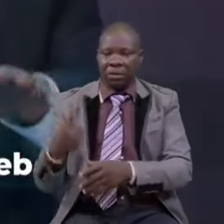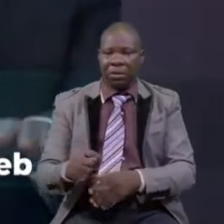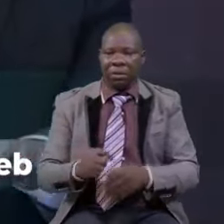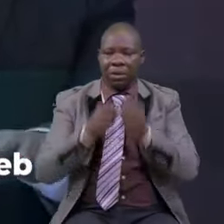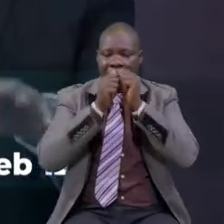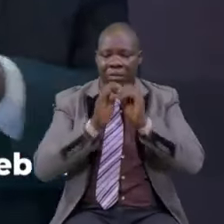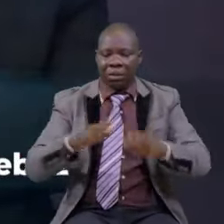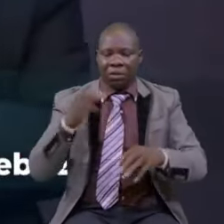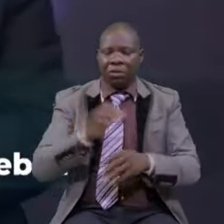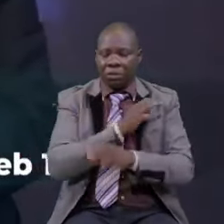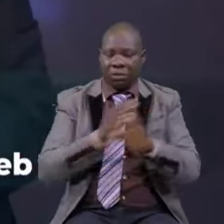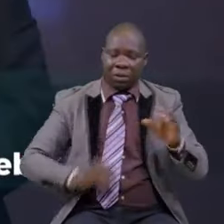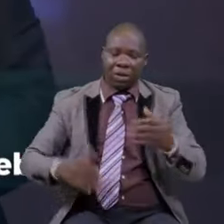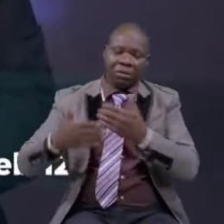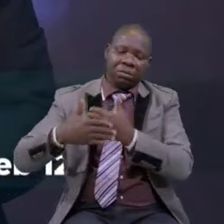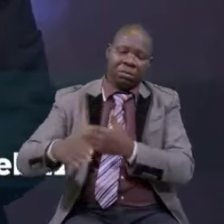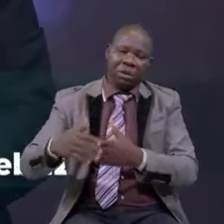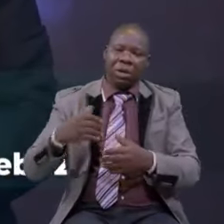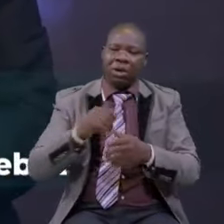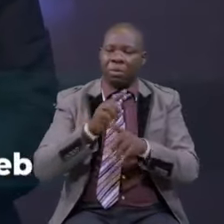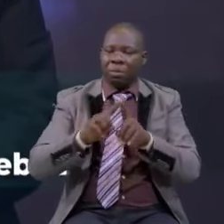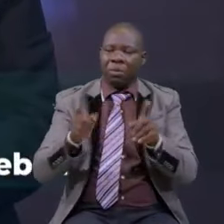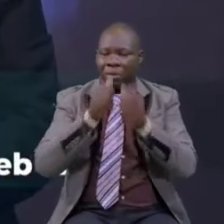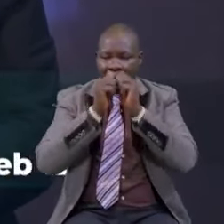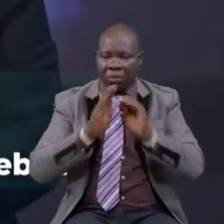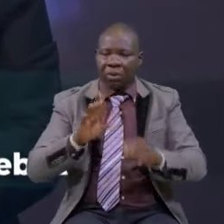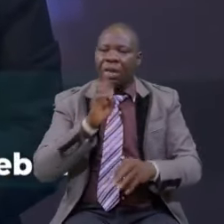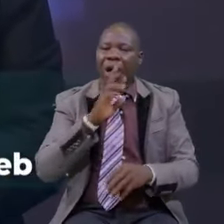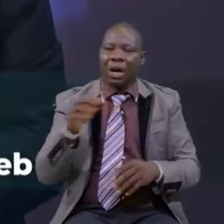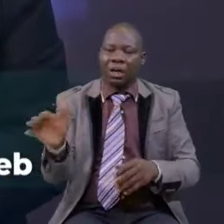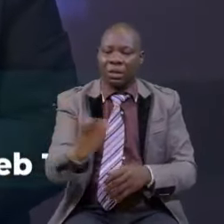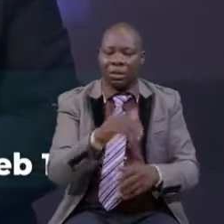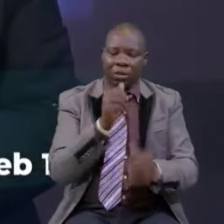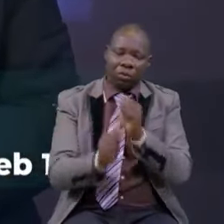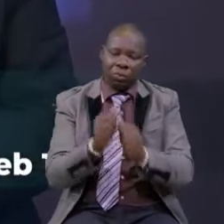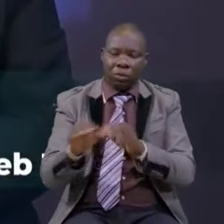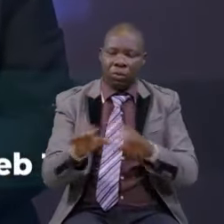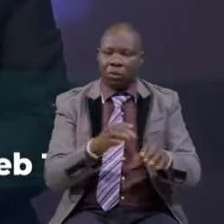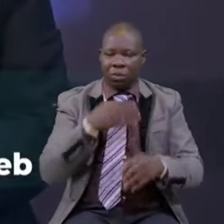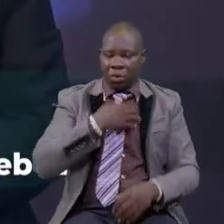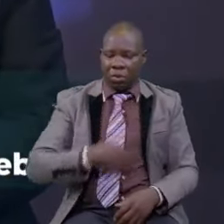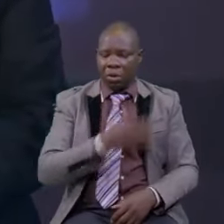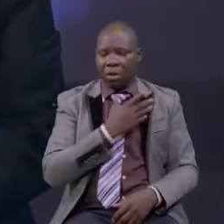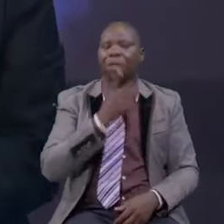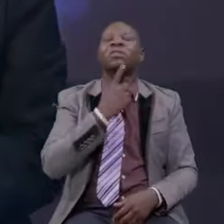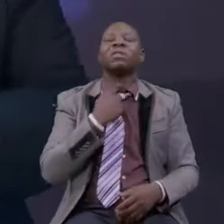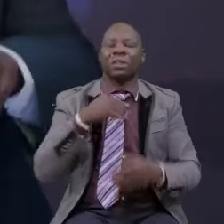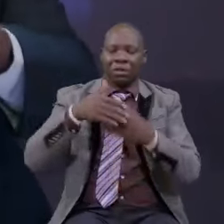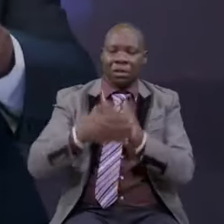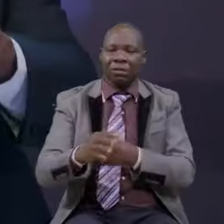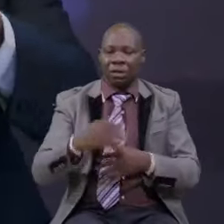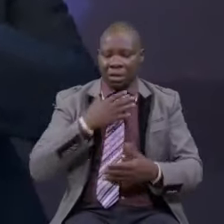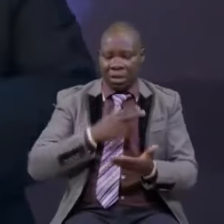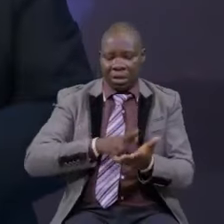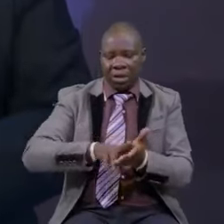But blessed are they which do hunger and thirst after righteousness, after holiness,